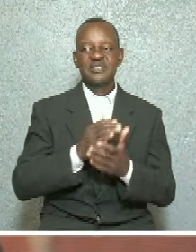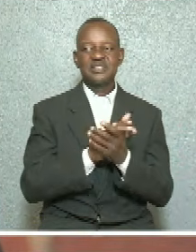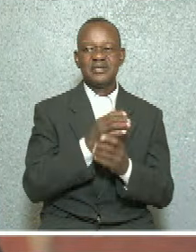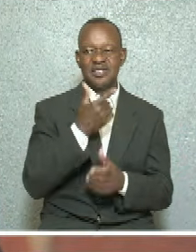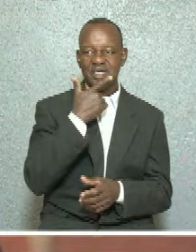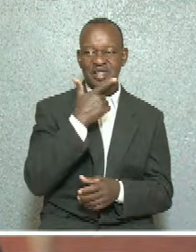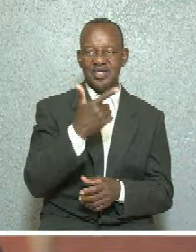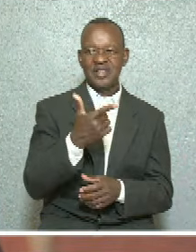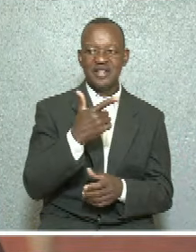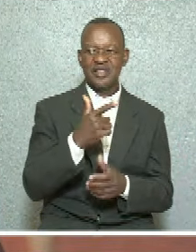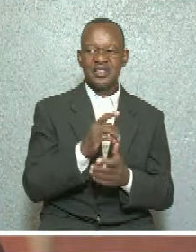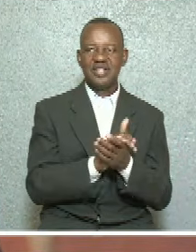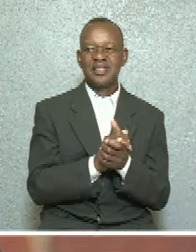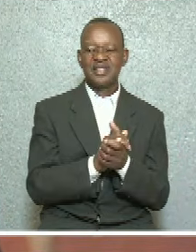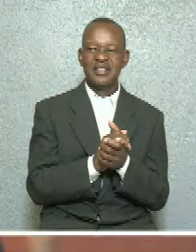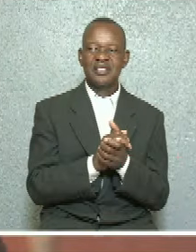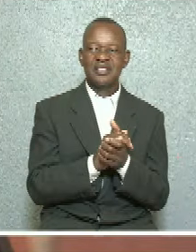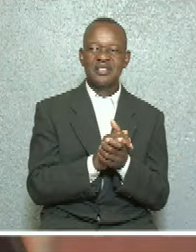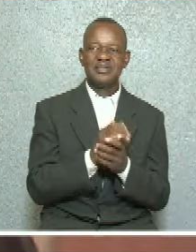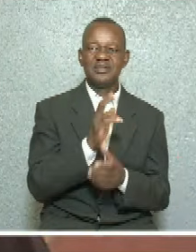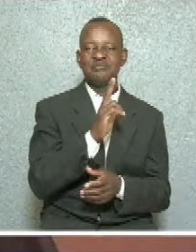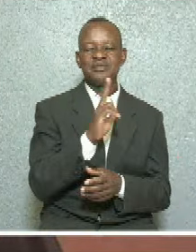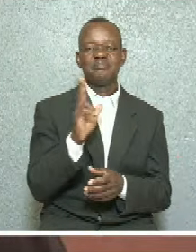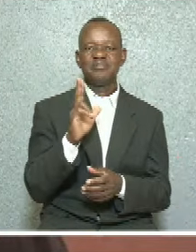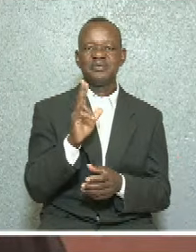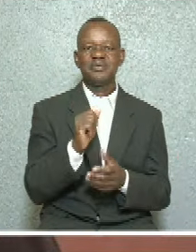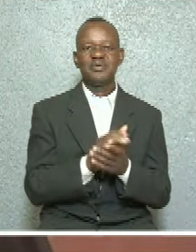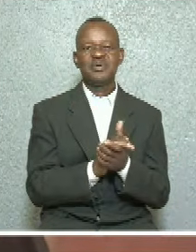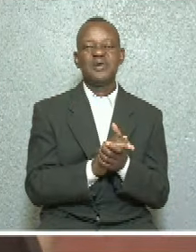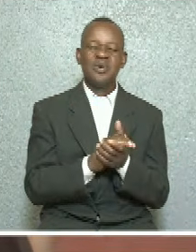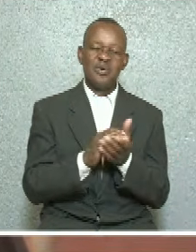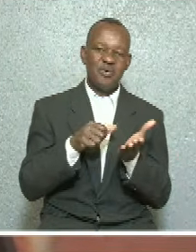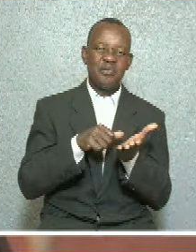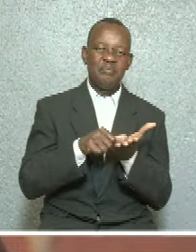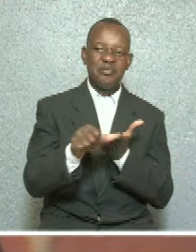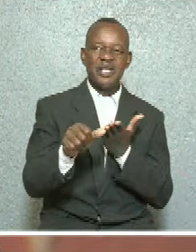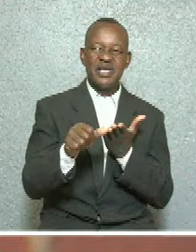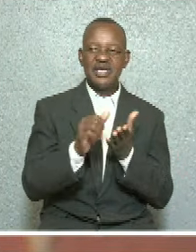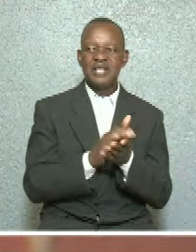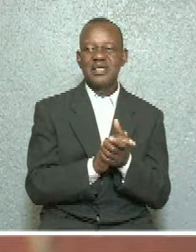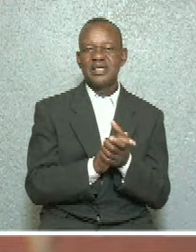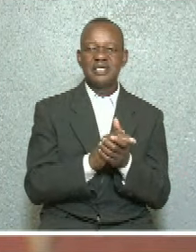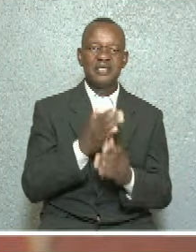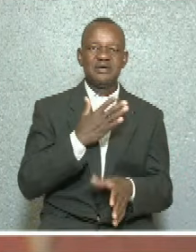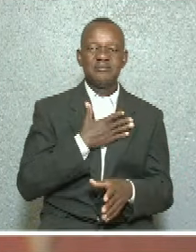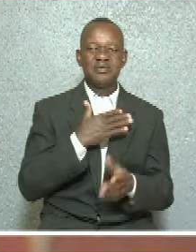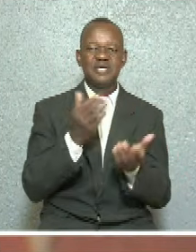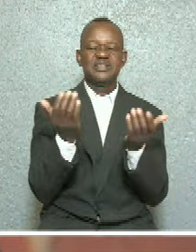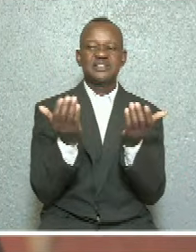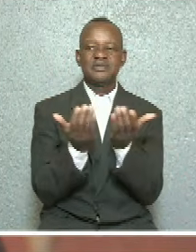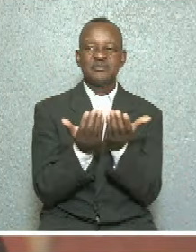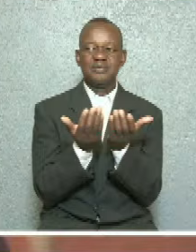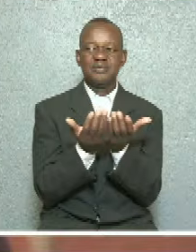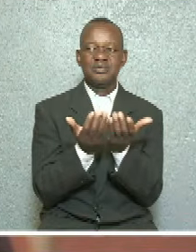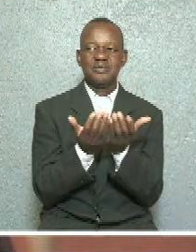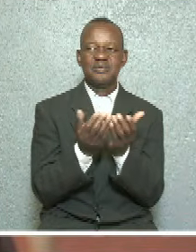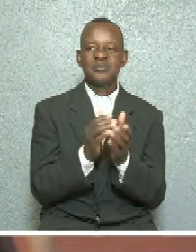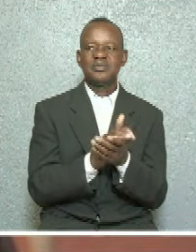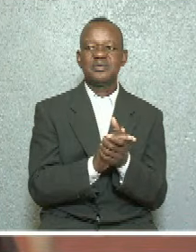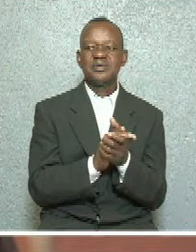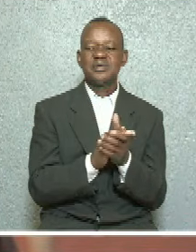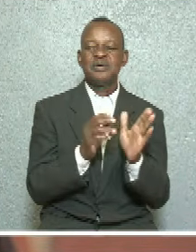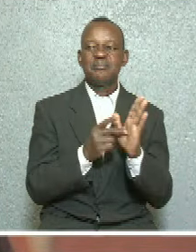He is a Pay alumni, yes. And recently, this last